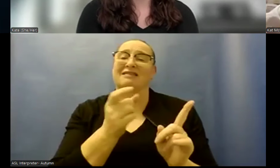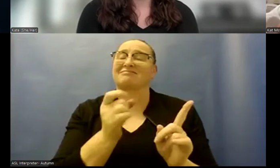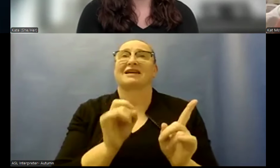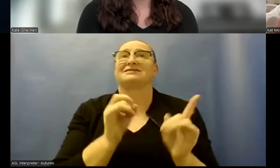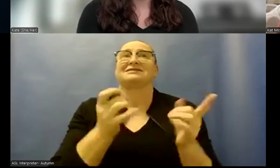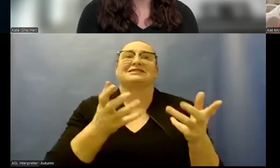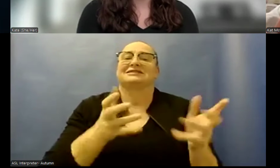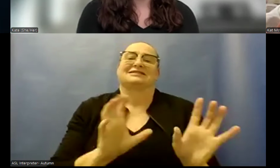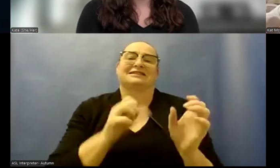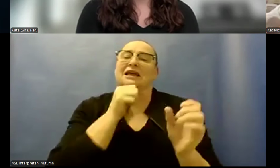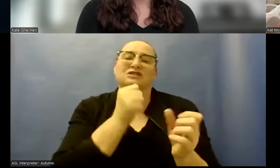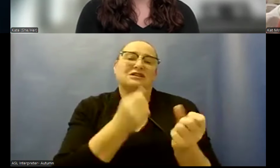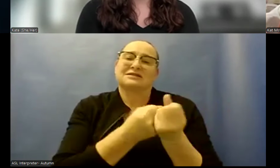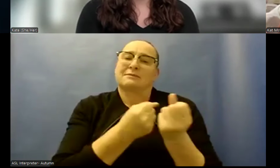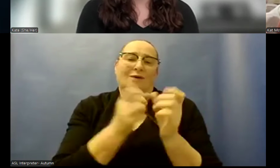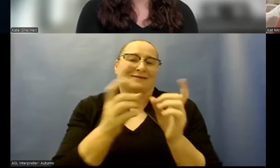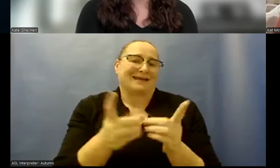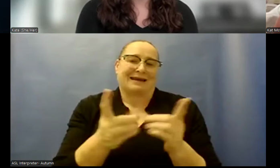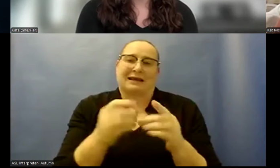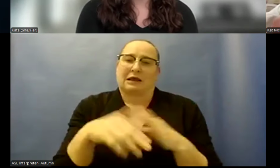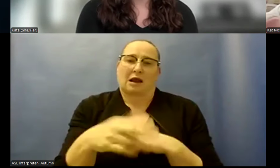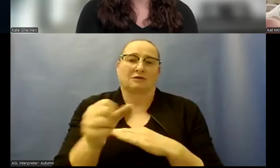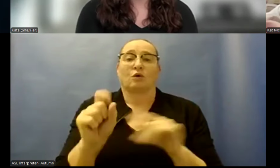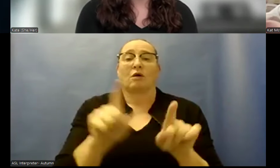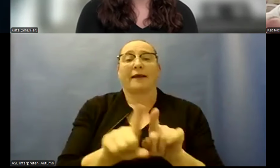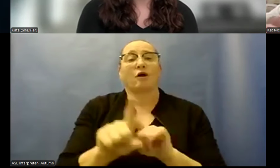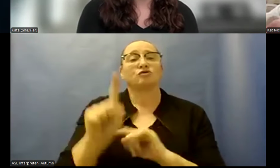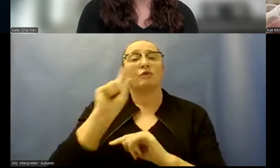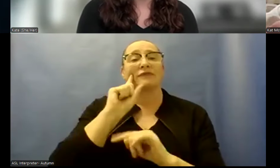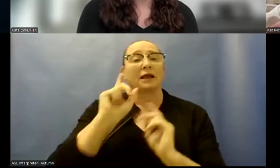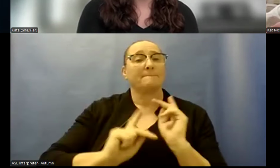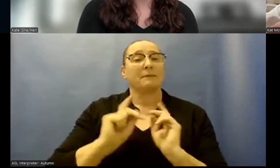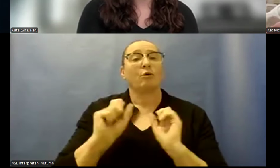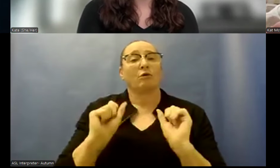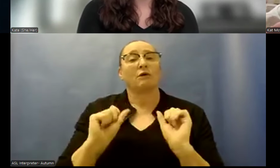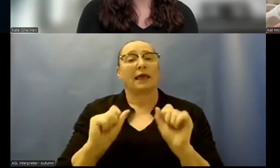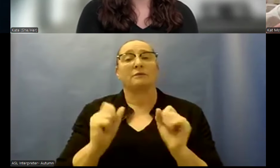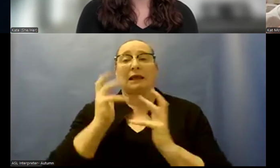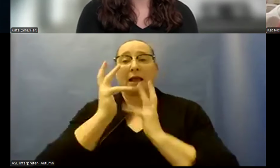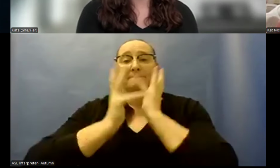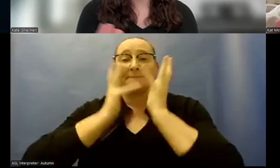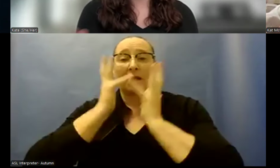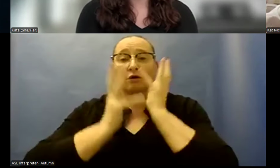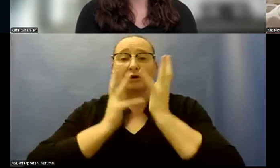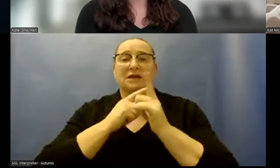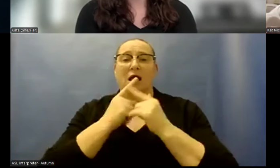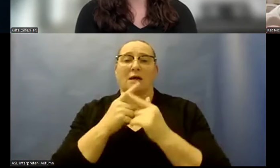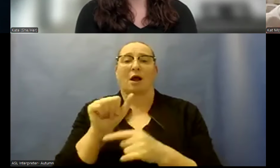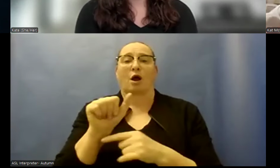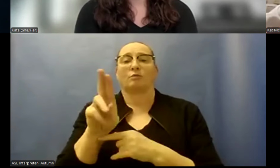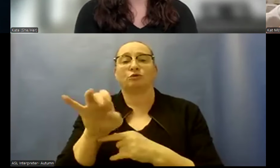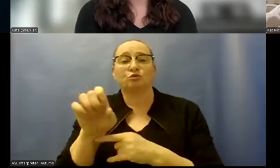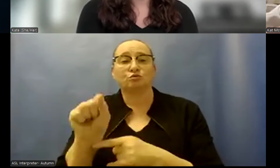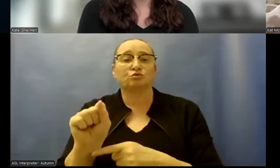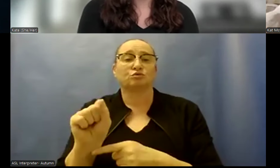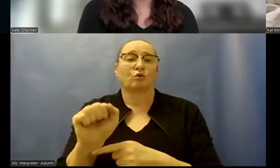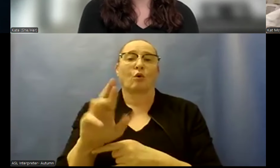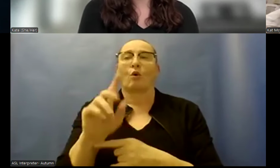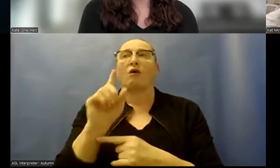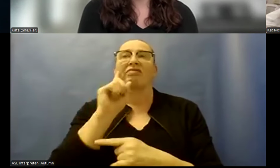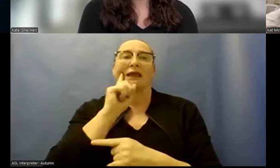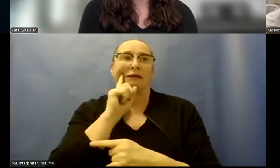particularly supportive of. And I also think people can be embarrassed about the abuse or thinking that they